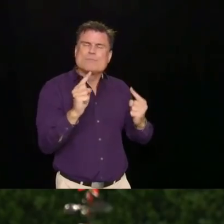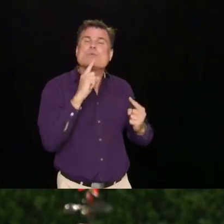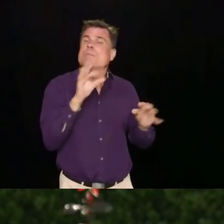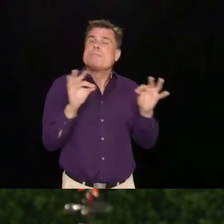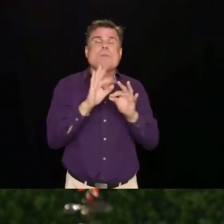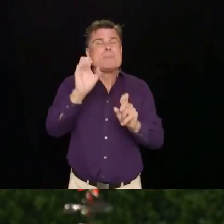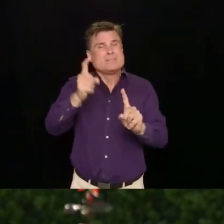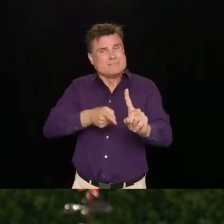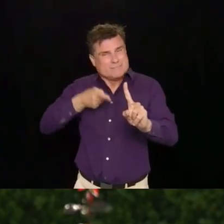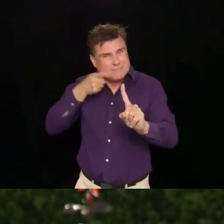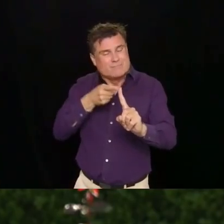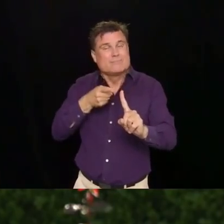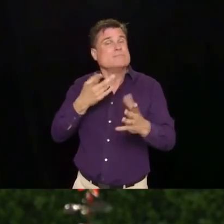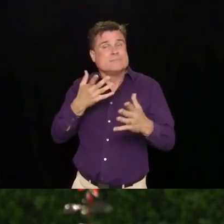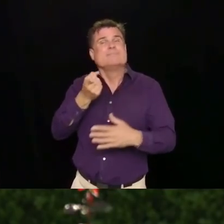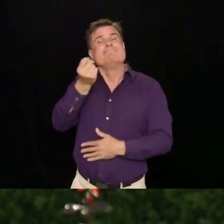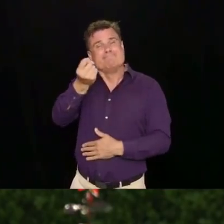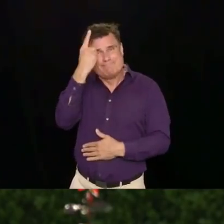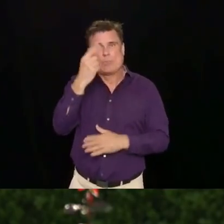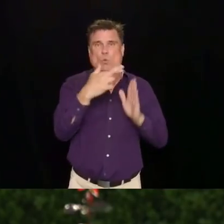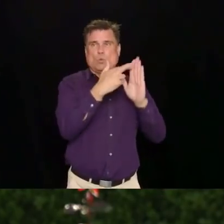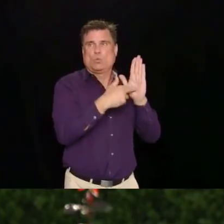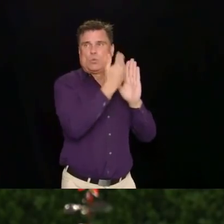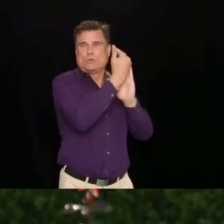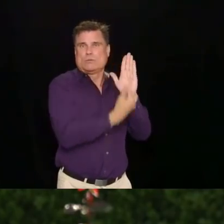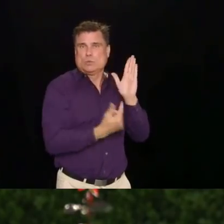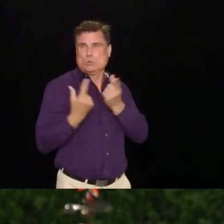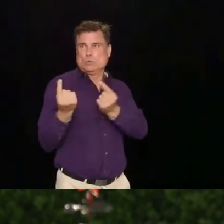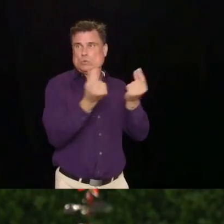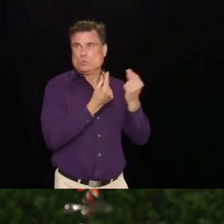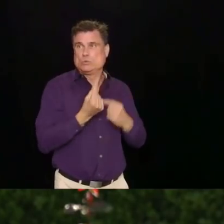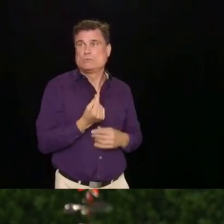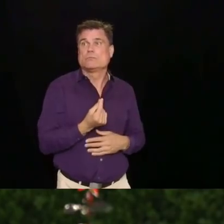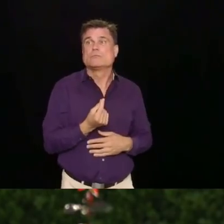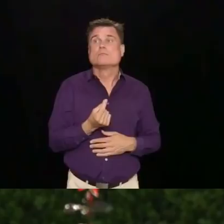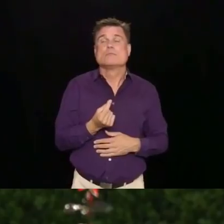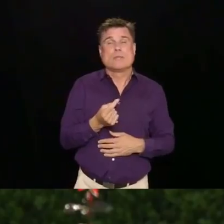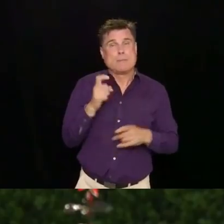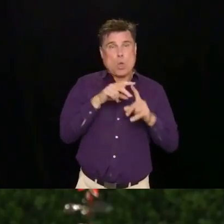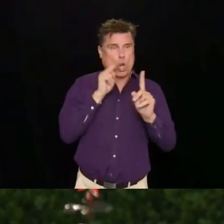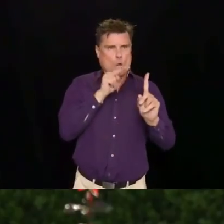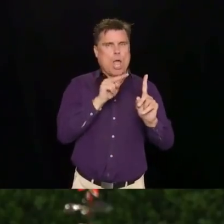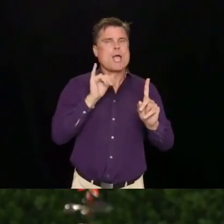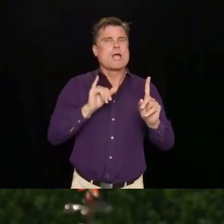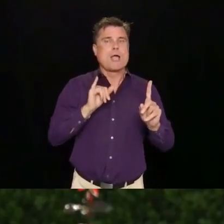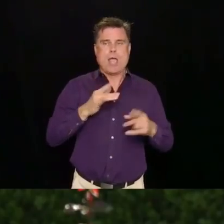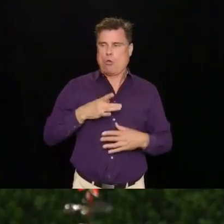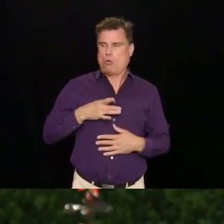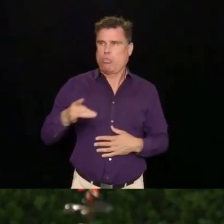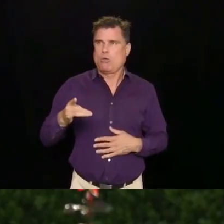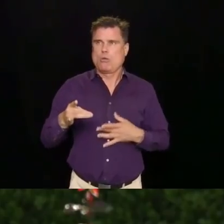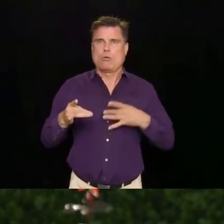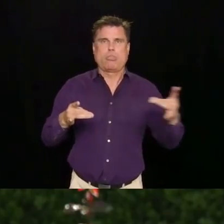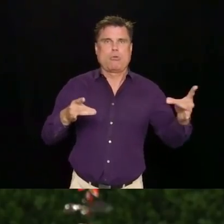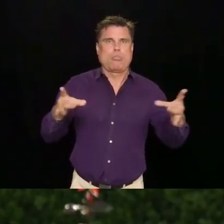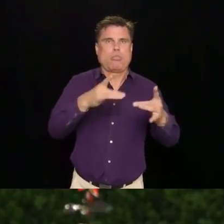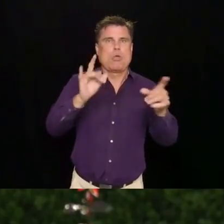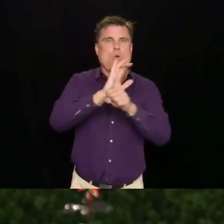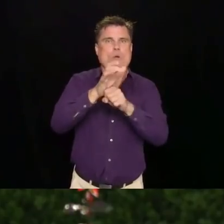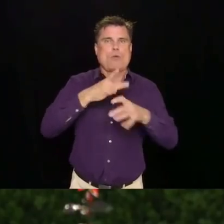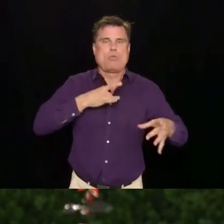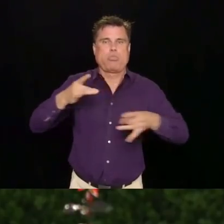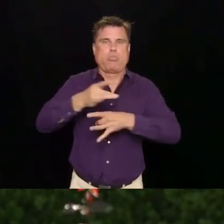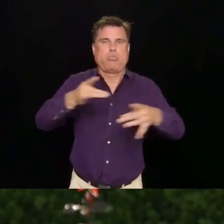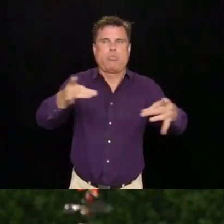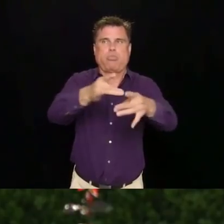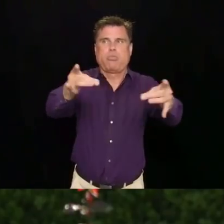in general, the most likely people we're going to transmit this virus to if we become positive to COVID-19 are people that we